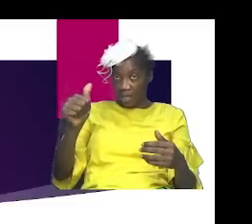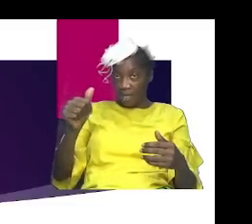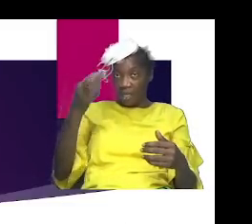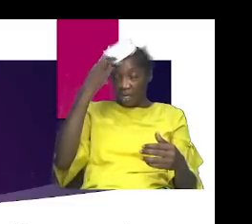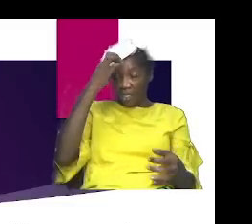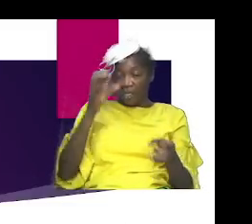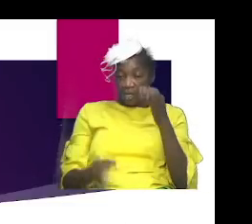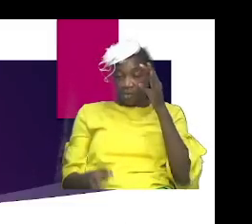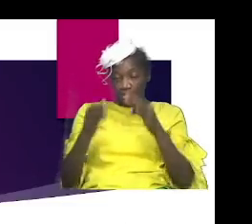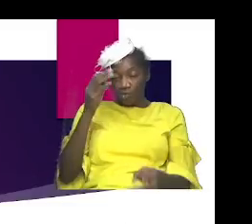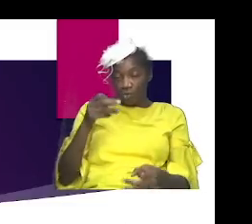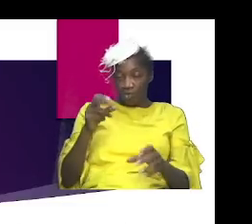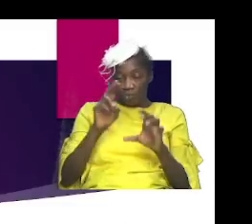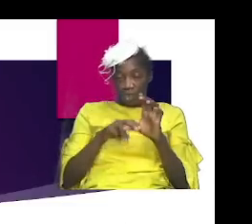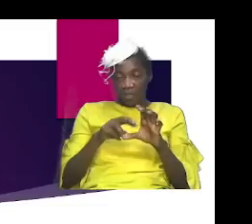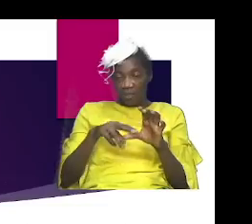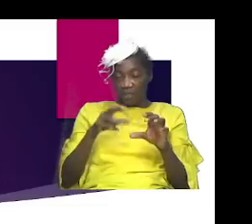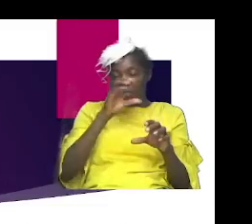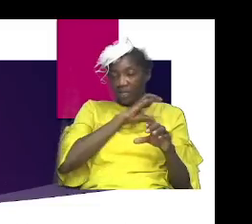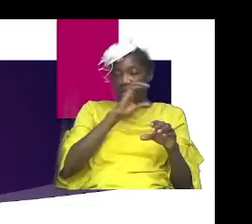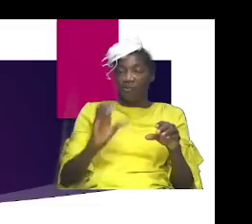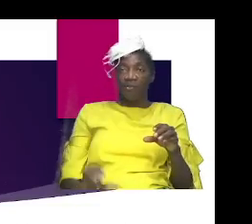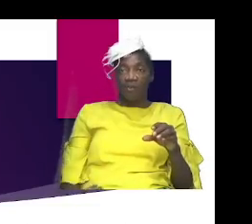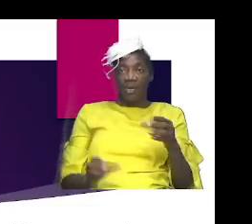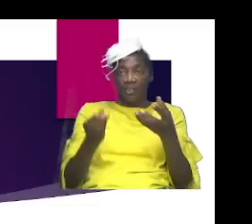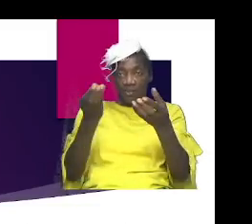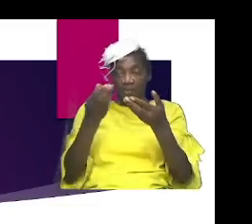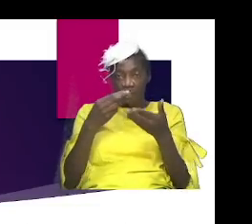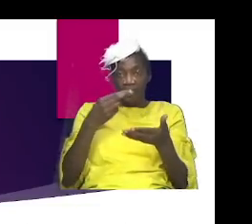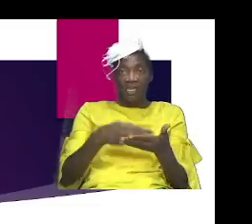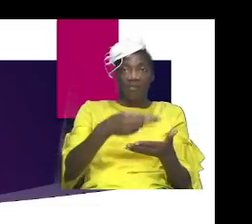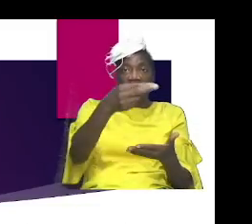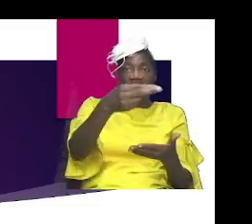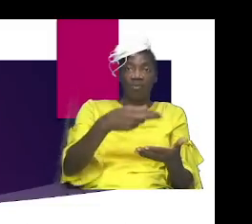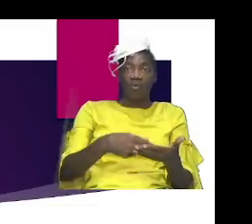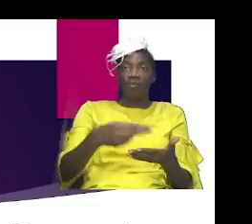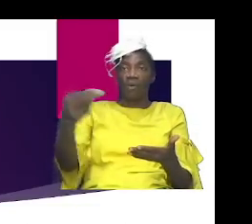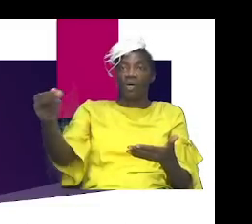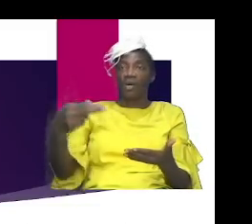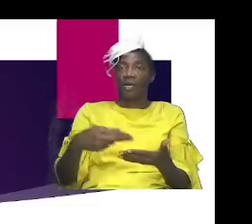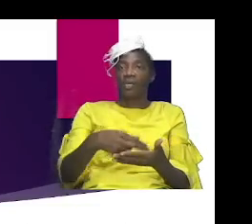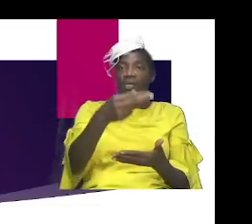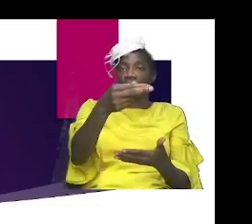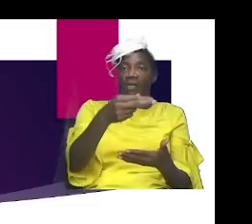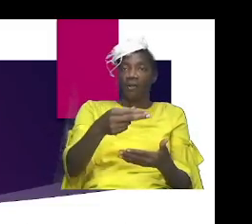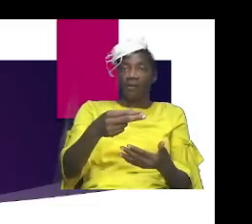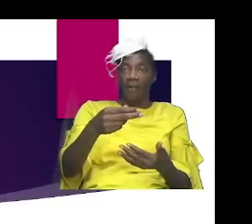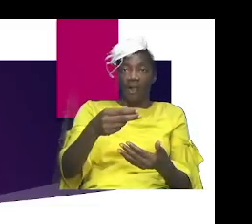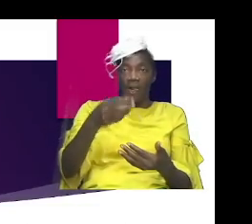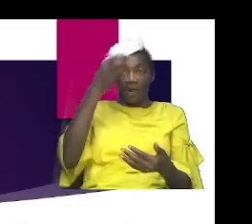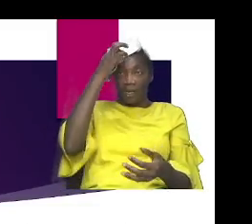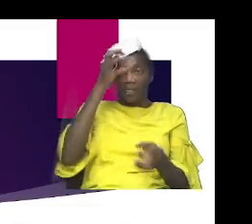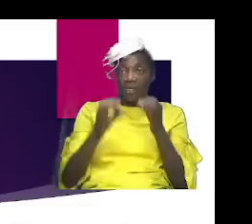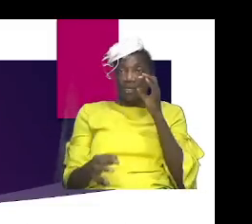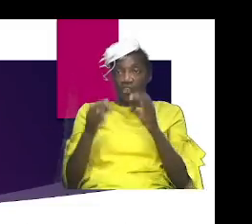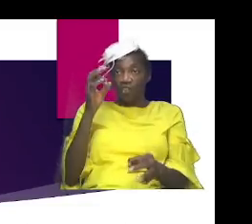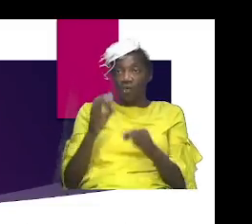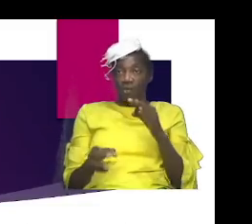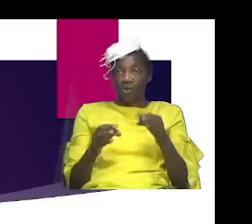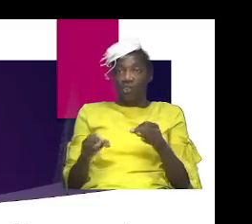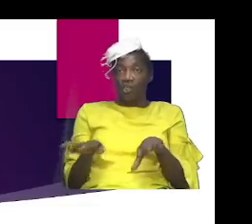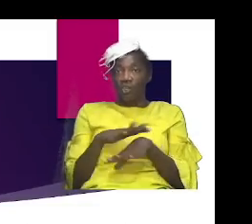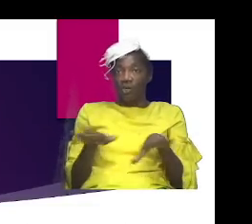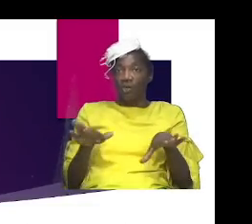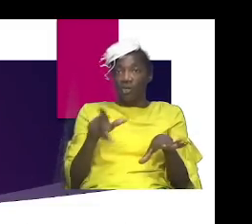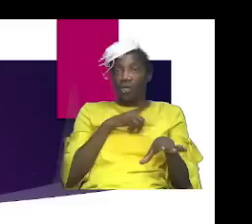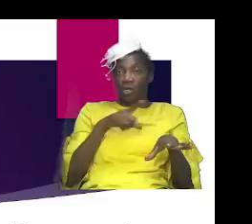imperishable rewards. Right? So I made a little note here that the examiner, the judge at the bema is none